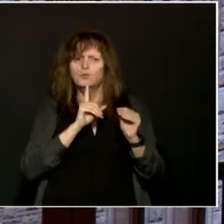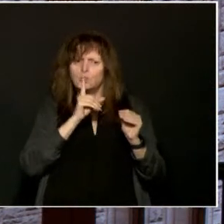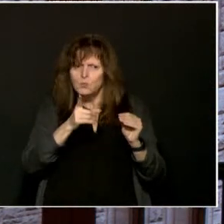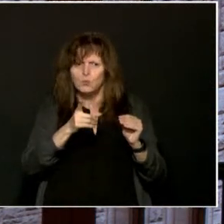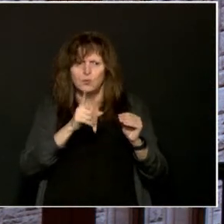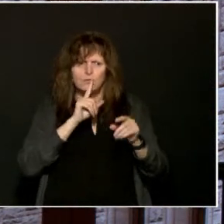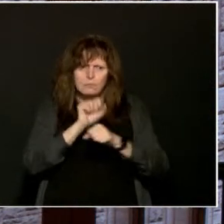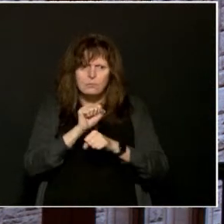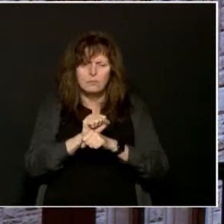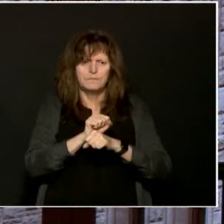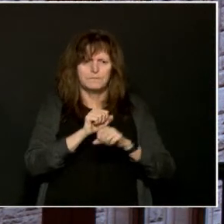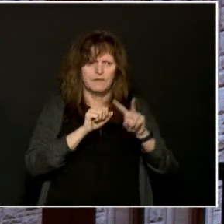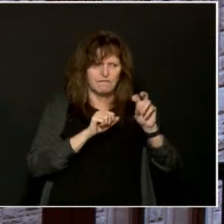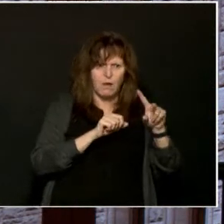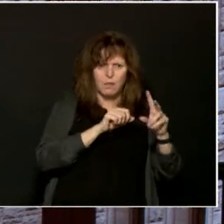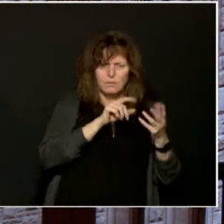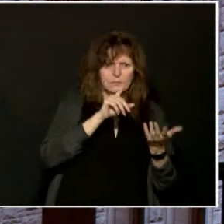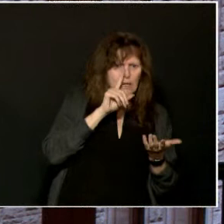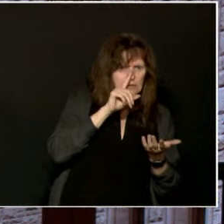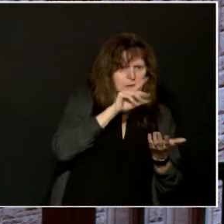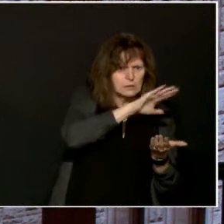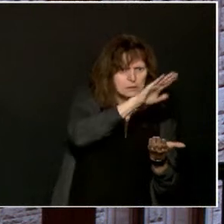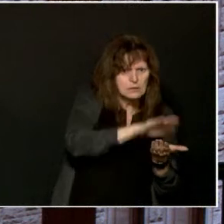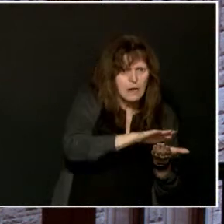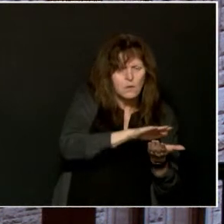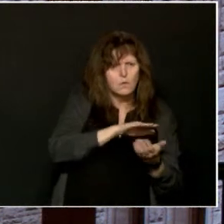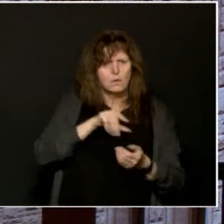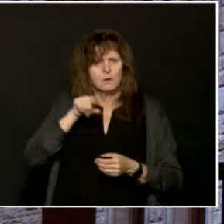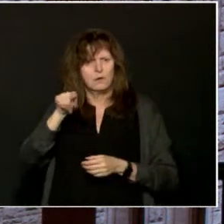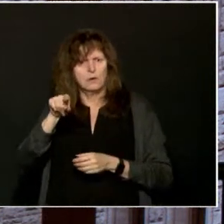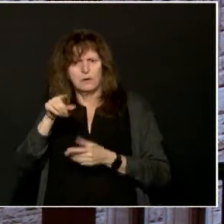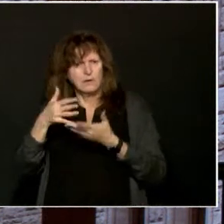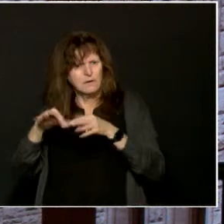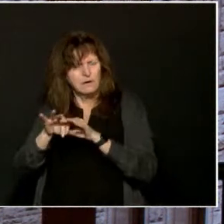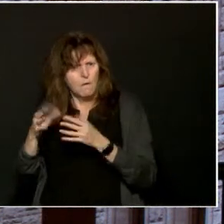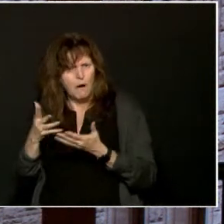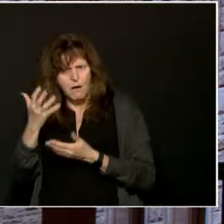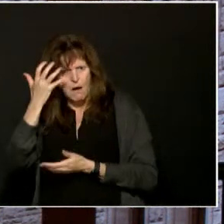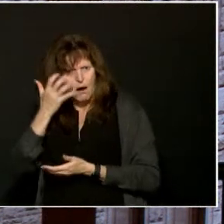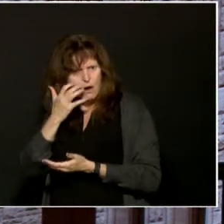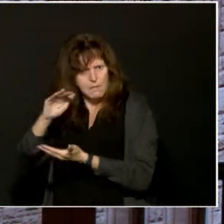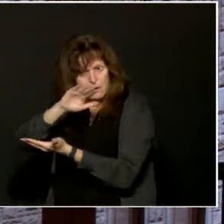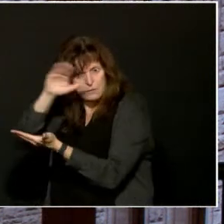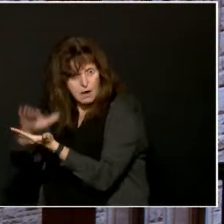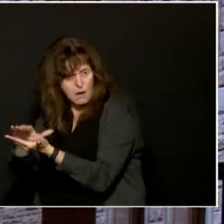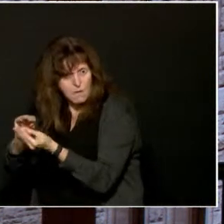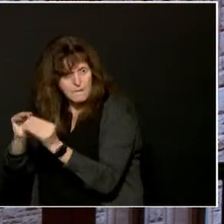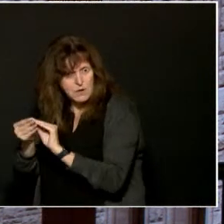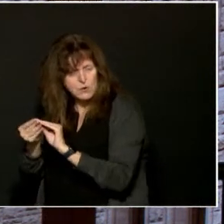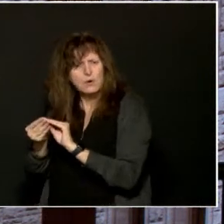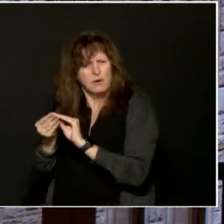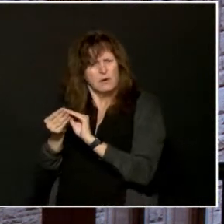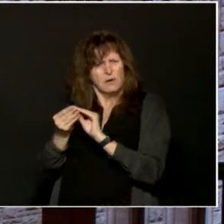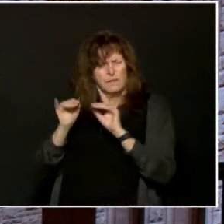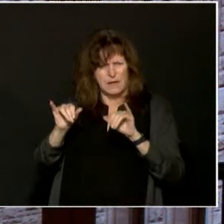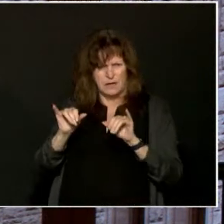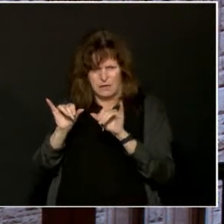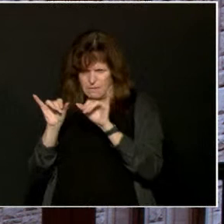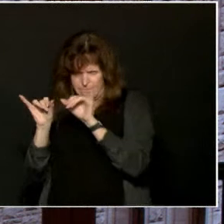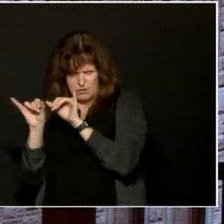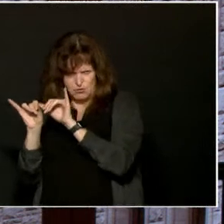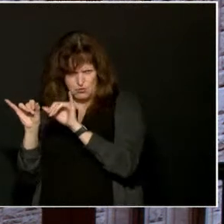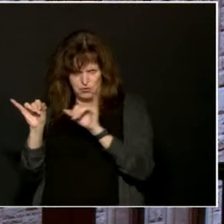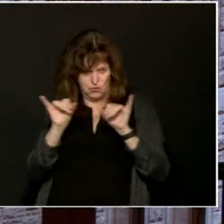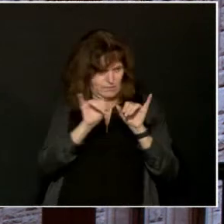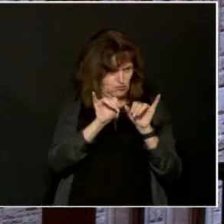are the hospitalization rates? Are they dropping off as well? And there's other ways to measure those impacts around, because very ill people will still